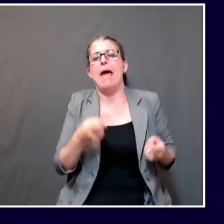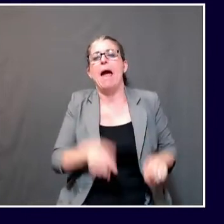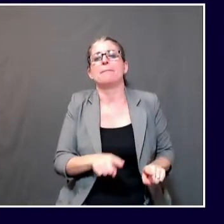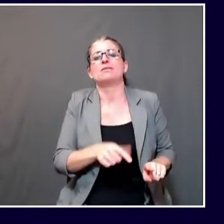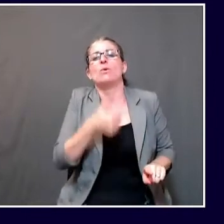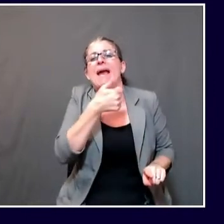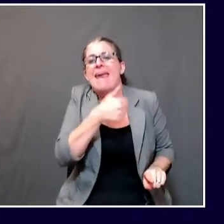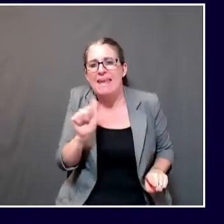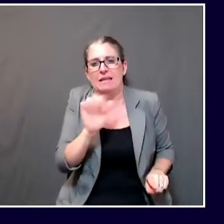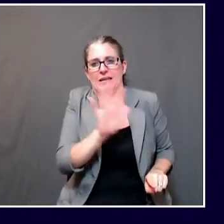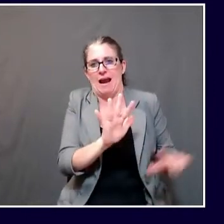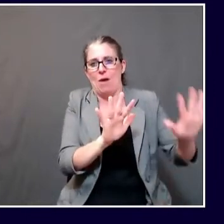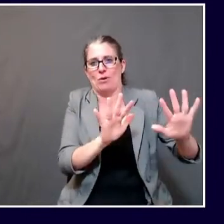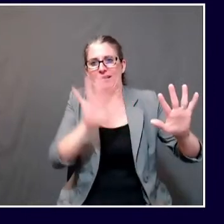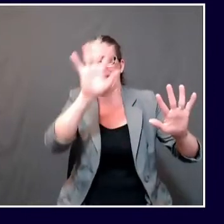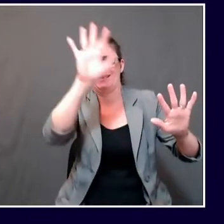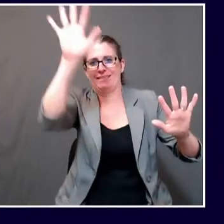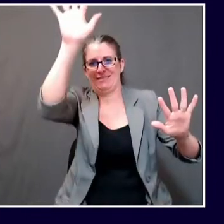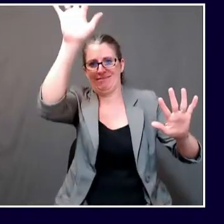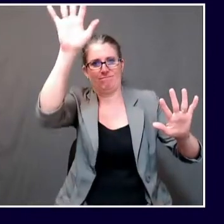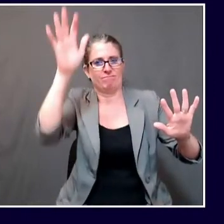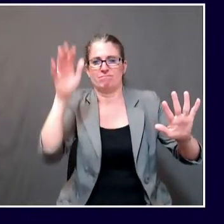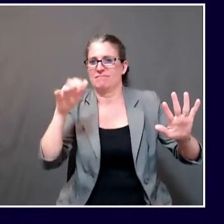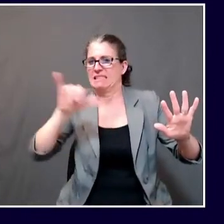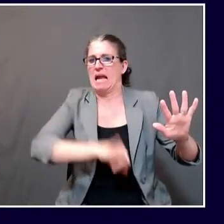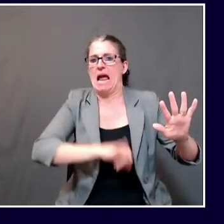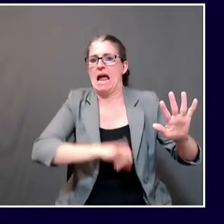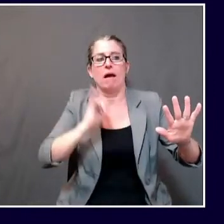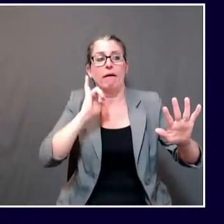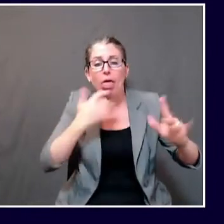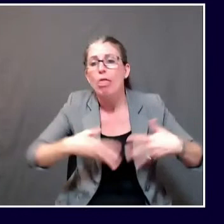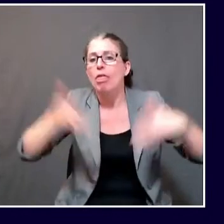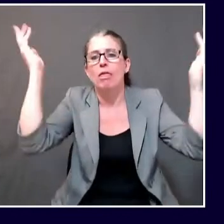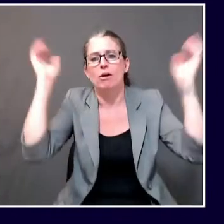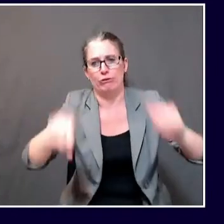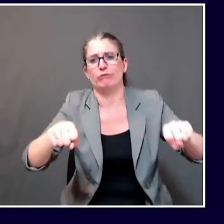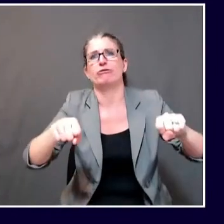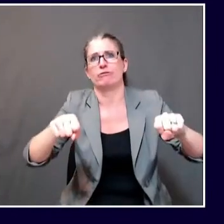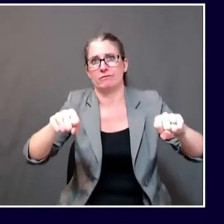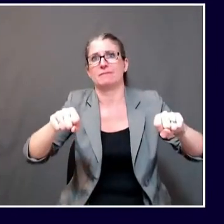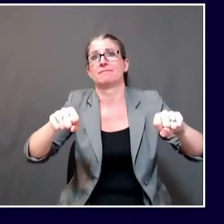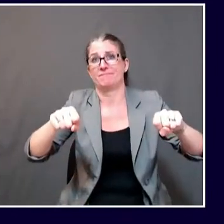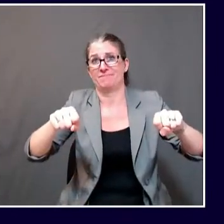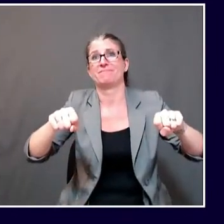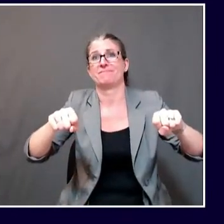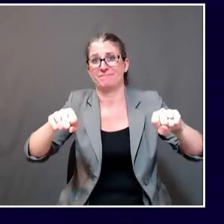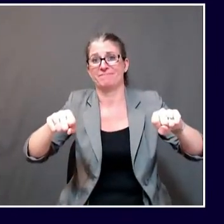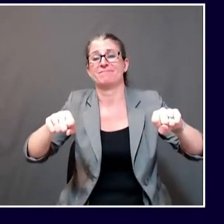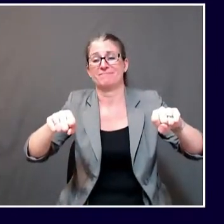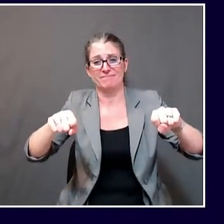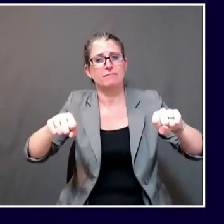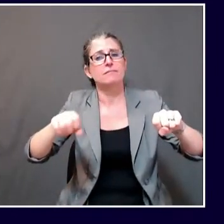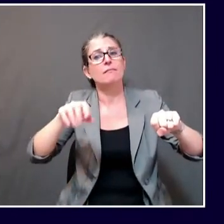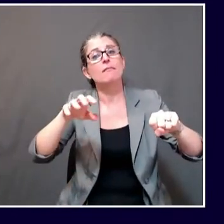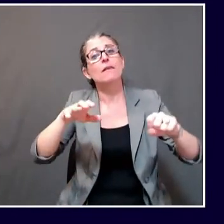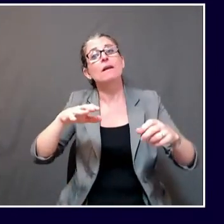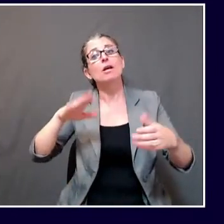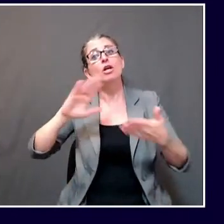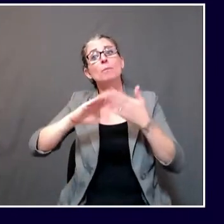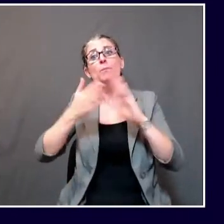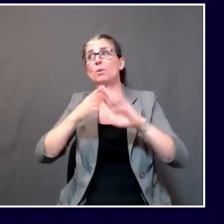elsewhere across the state of Maine. That in and of itself raises concerns because as we contemplate the arrival of cases of